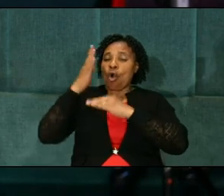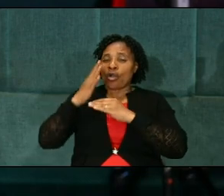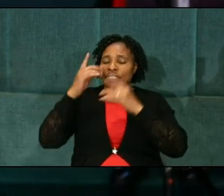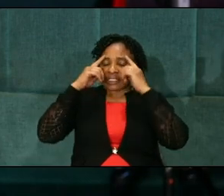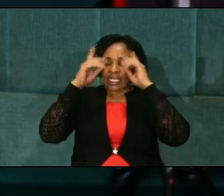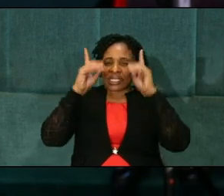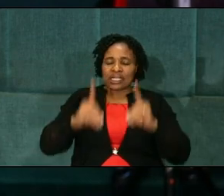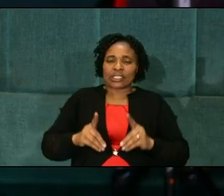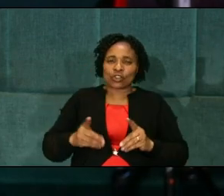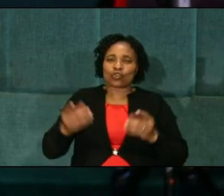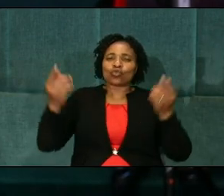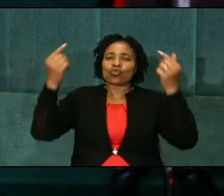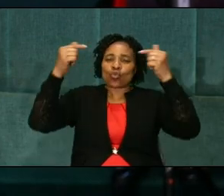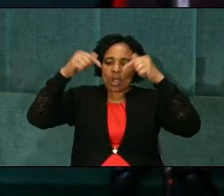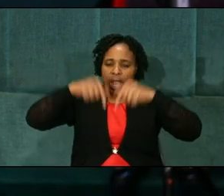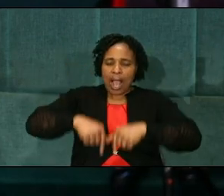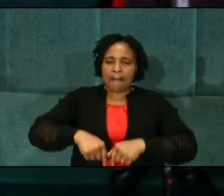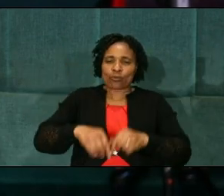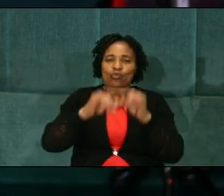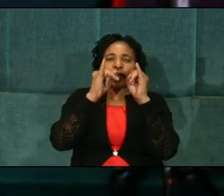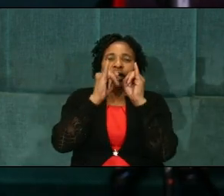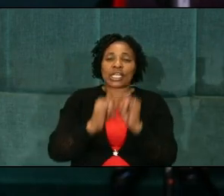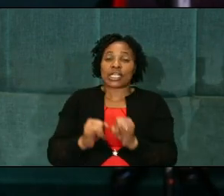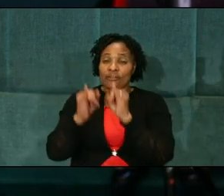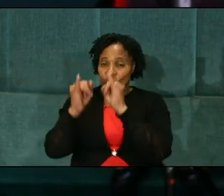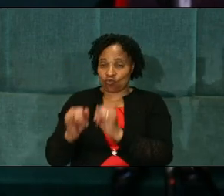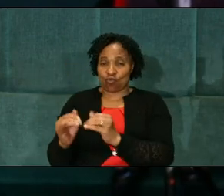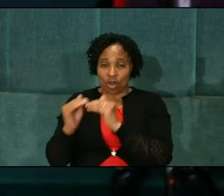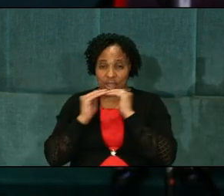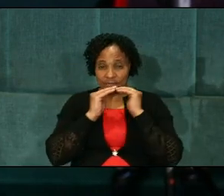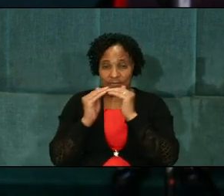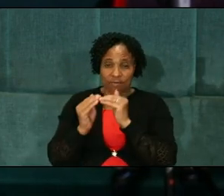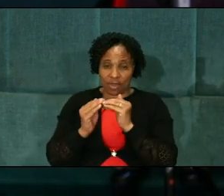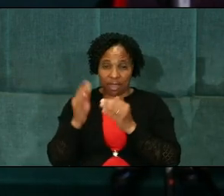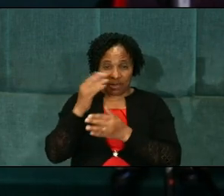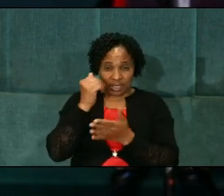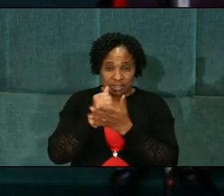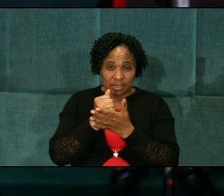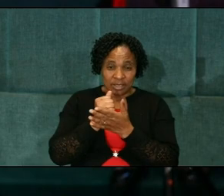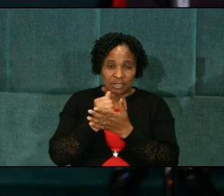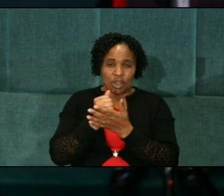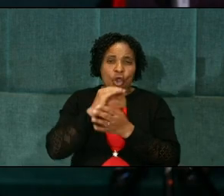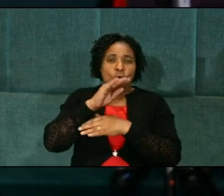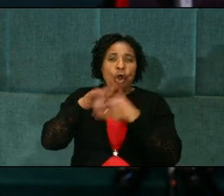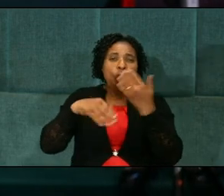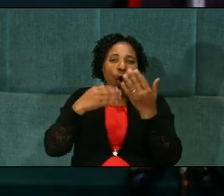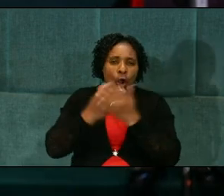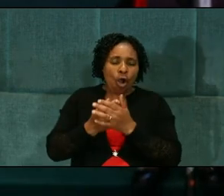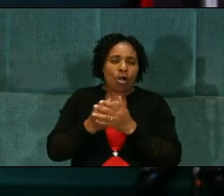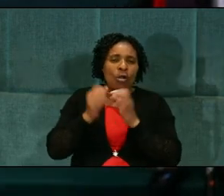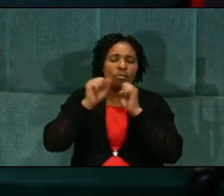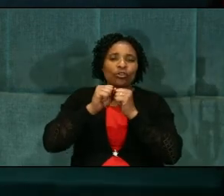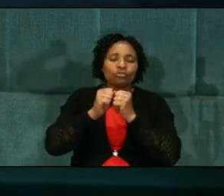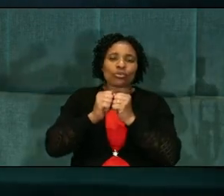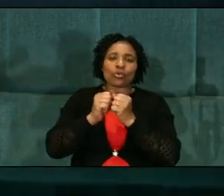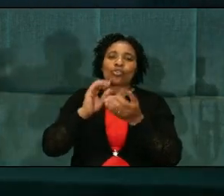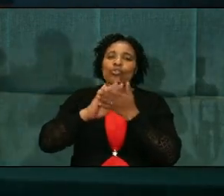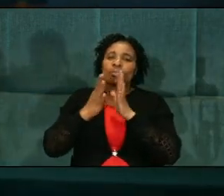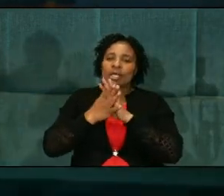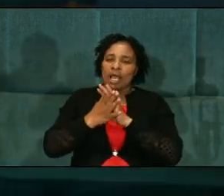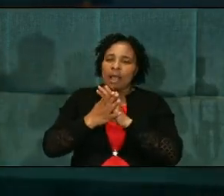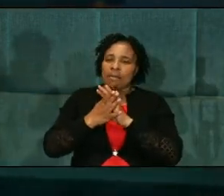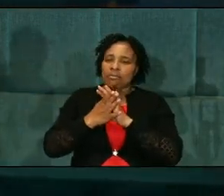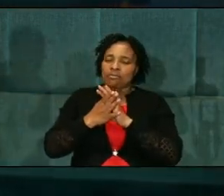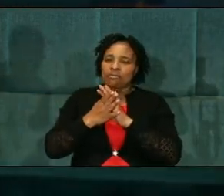to the individual. Amen? And out of it, he'll pull out a remnant.